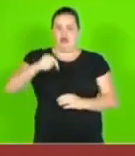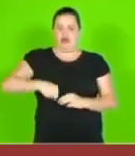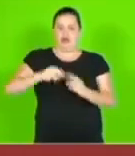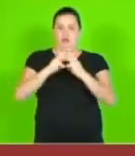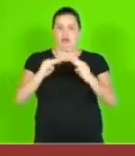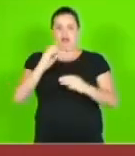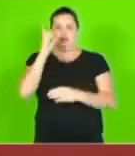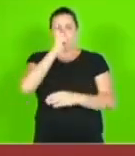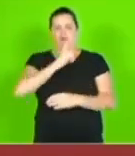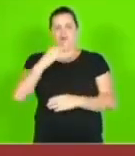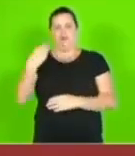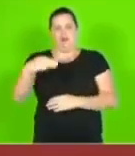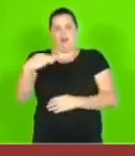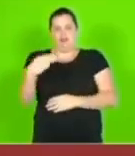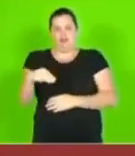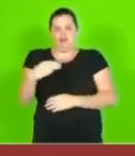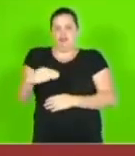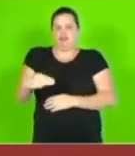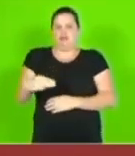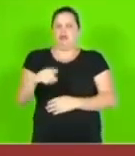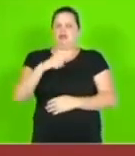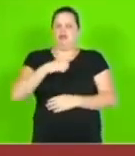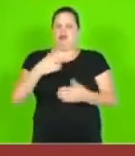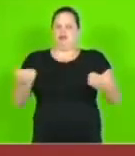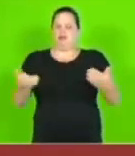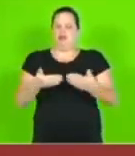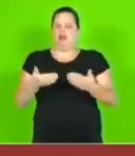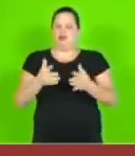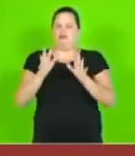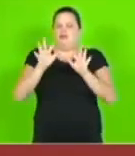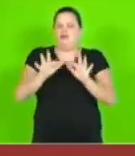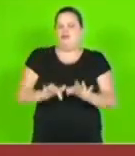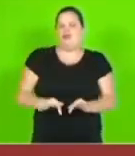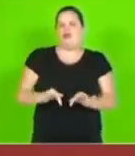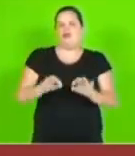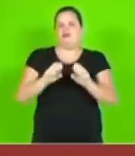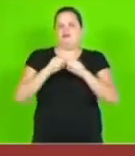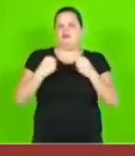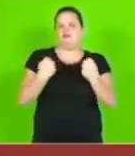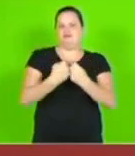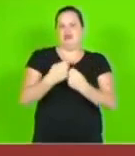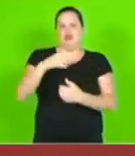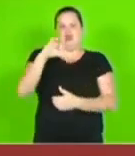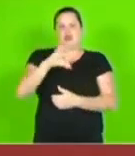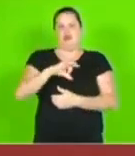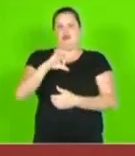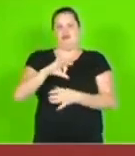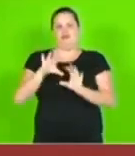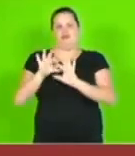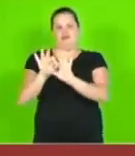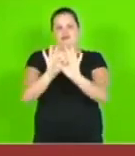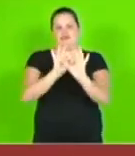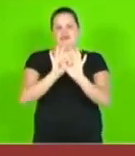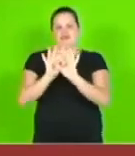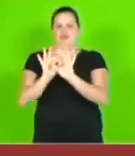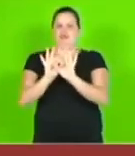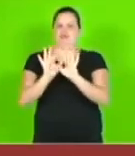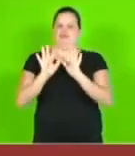school from the Manaí in Domingos Martins in Brazil,